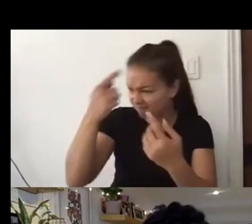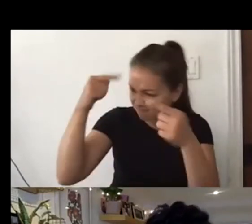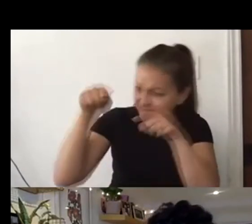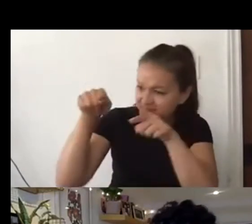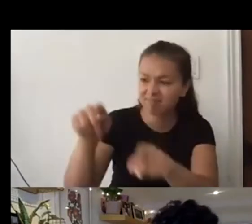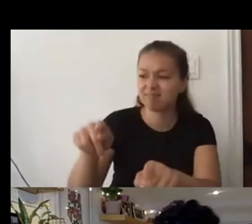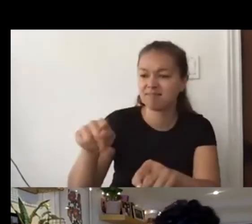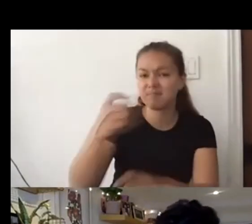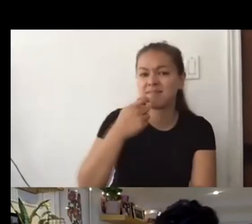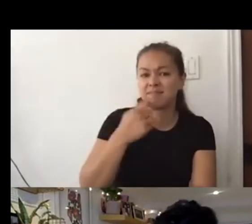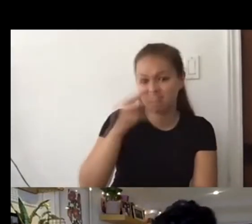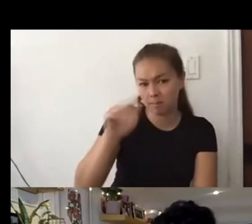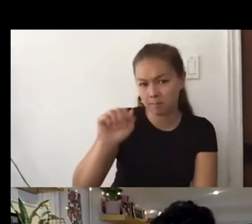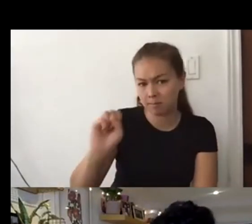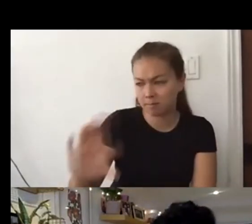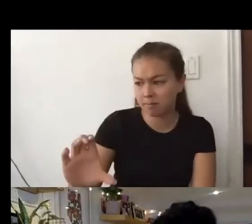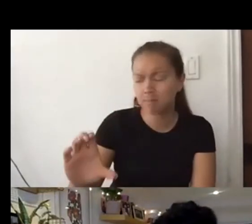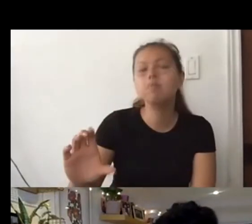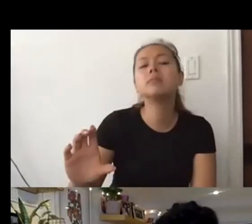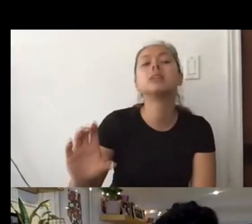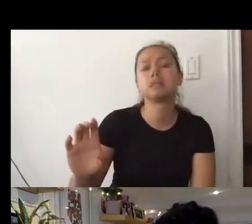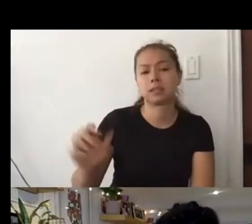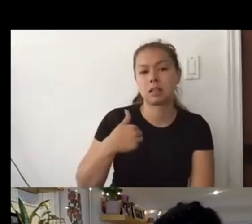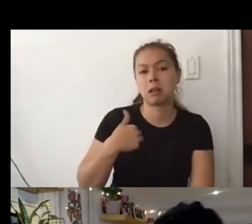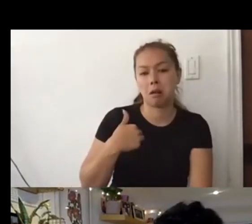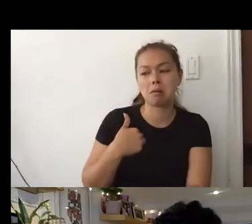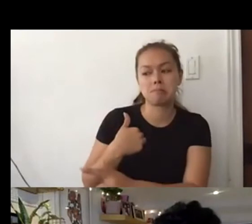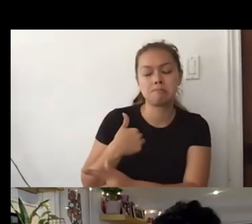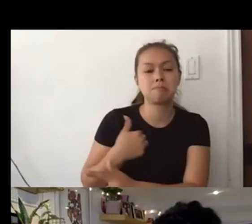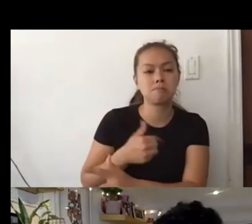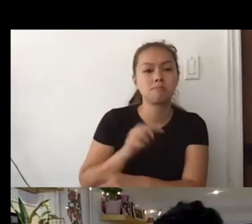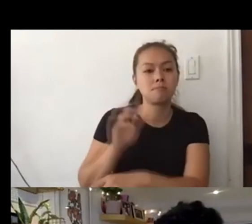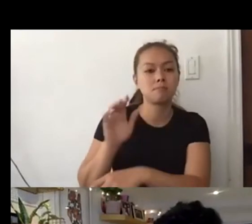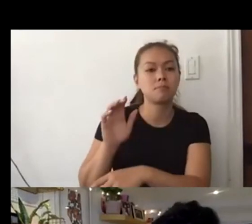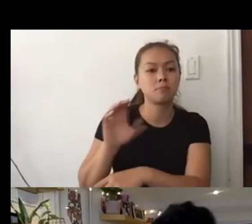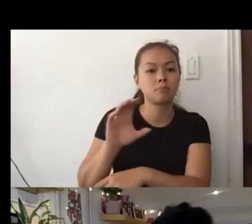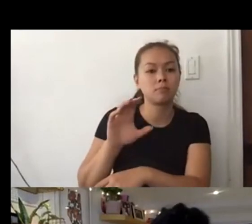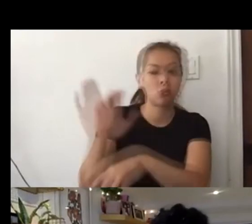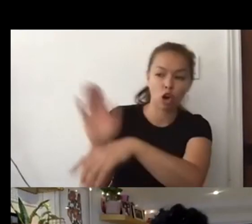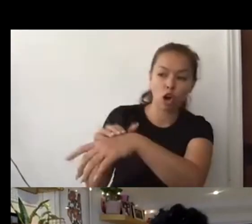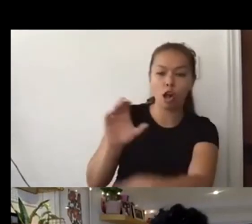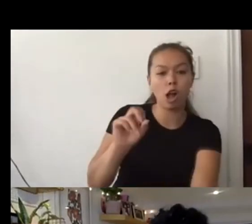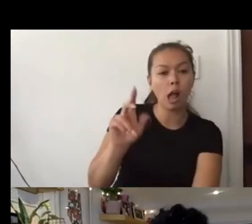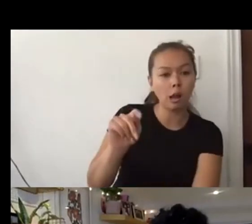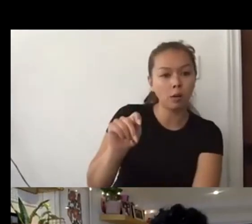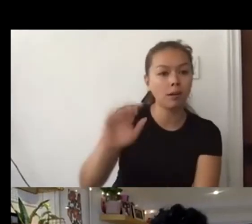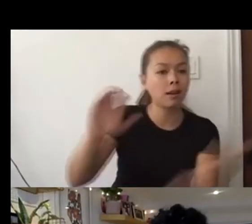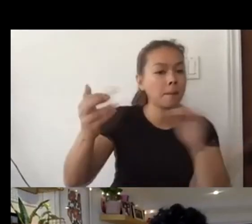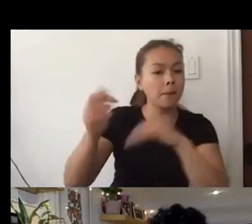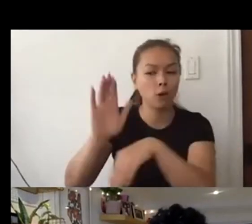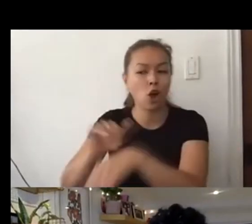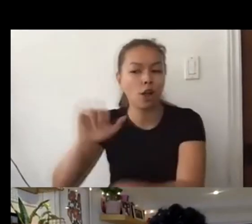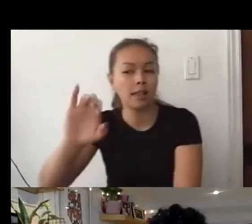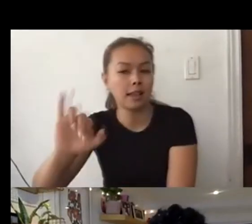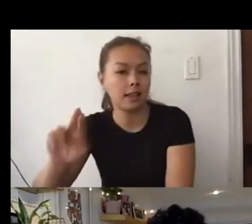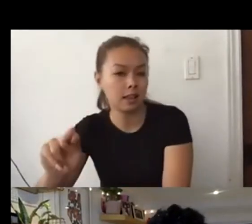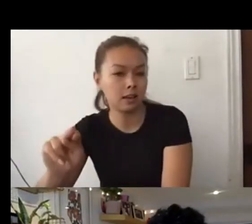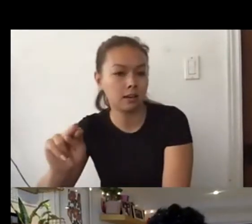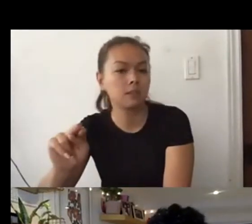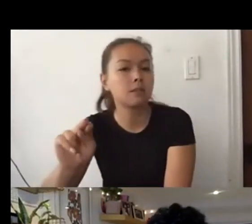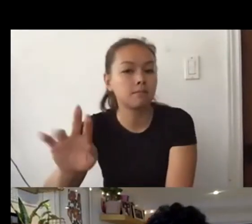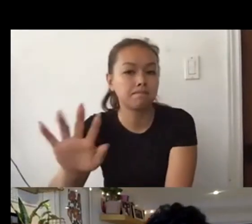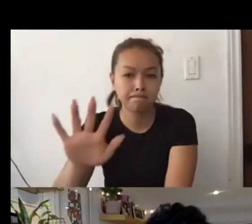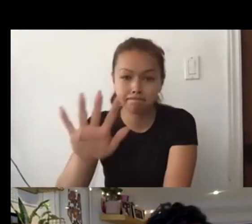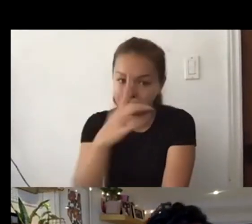too. I saw some discussion in the chat about calling out versus calling in, and however you want to do it, just make sure that you're checking